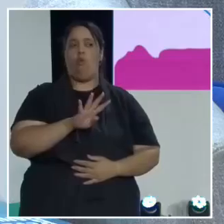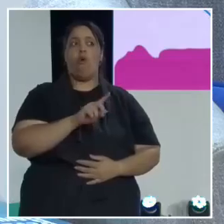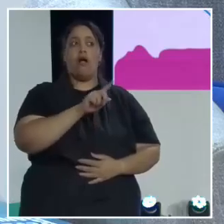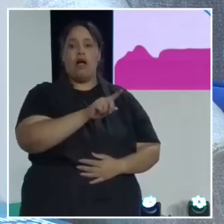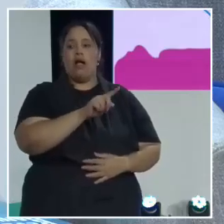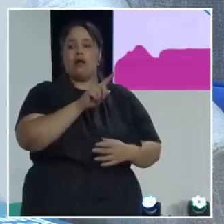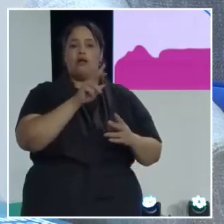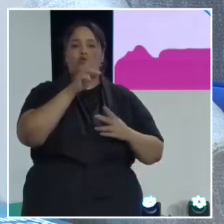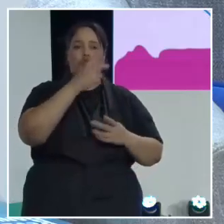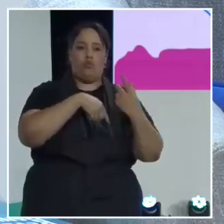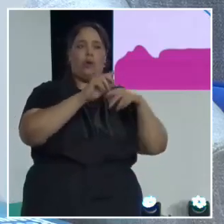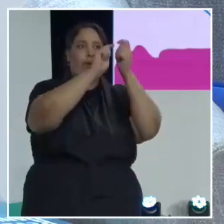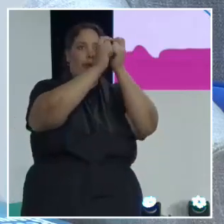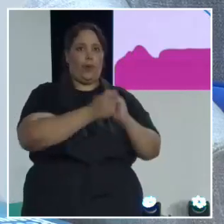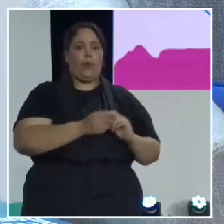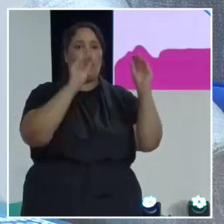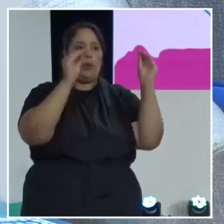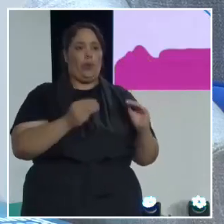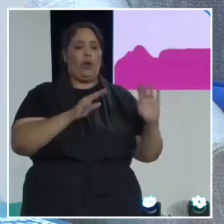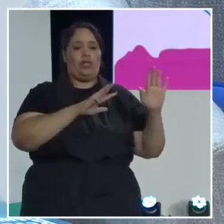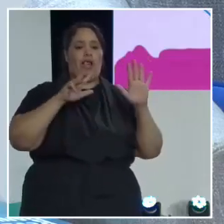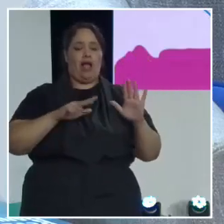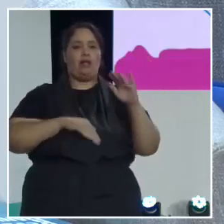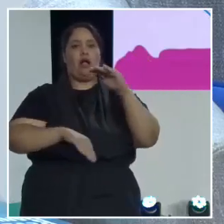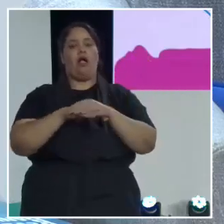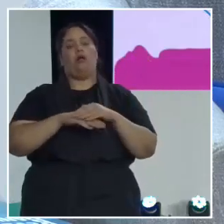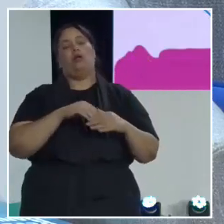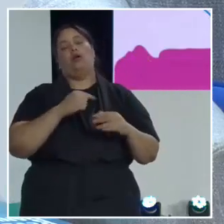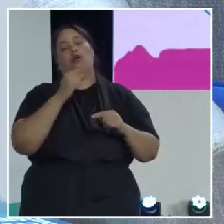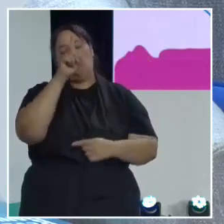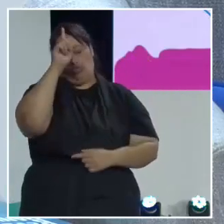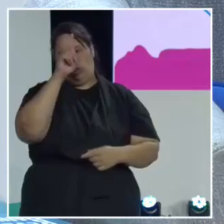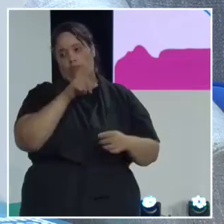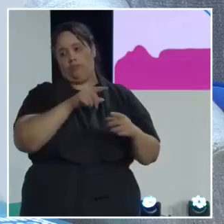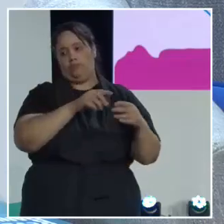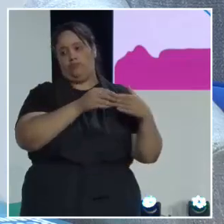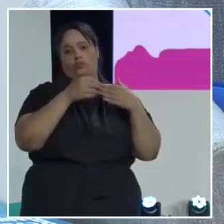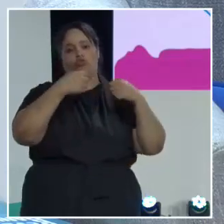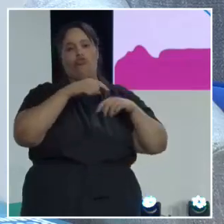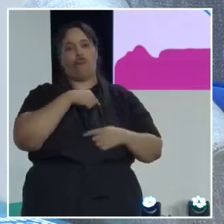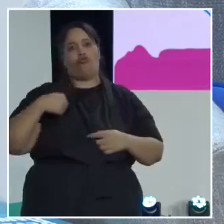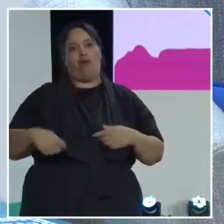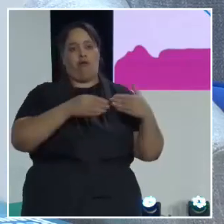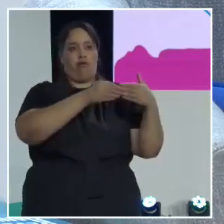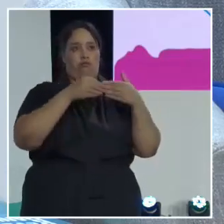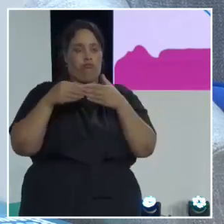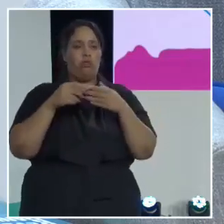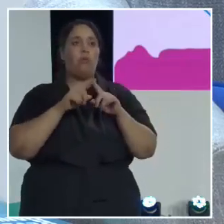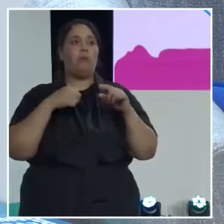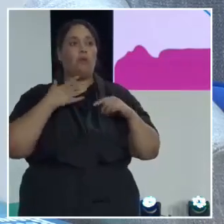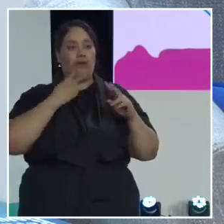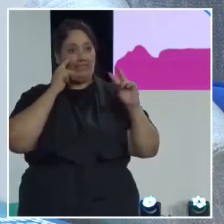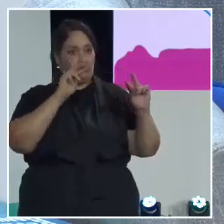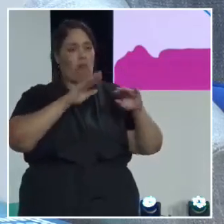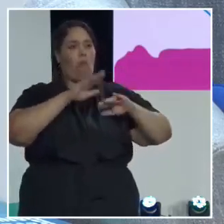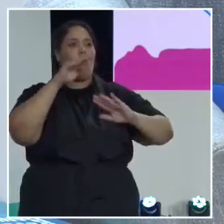basically recreated in 1998 under Chen Yuan's chairmanship. That's what I would like to see us spend a little bit more